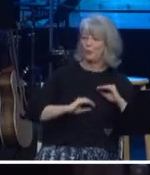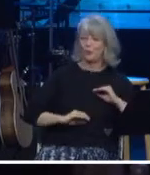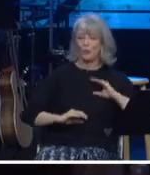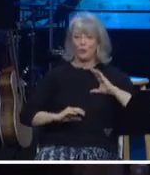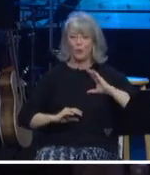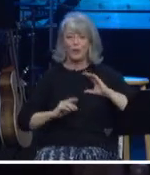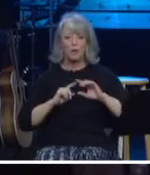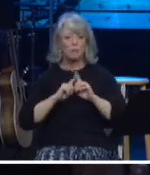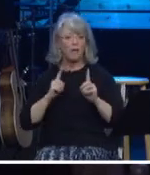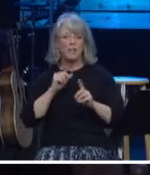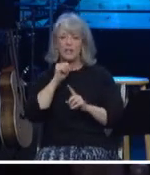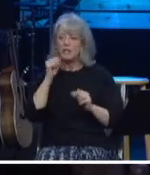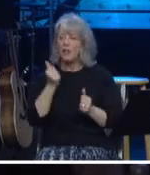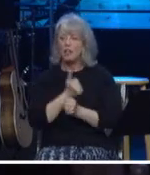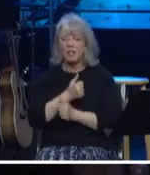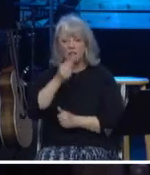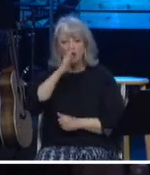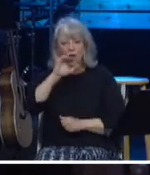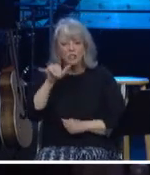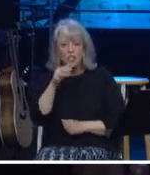exclusively. Primarily,